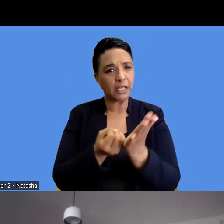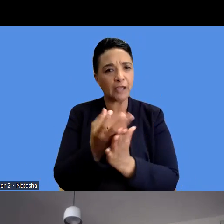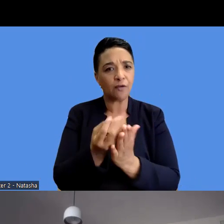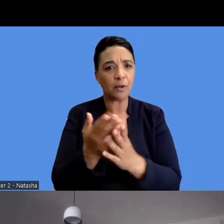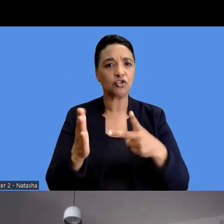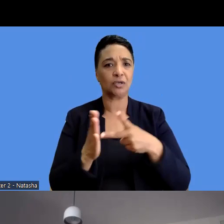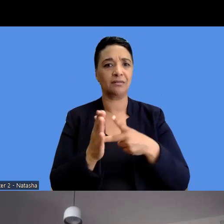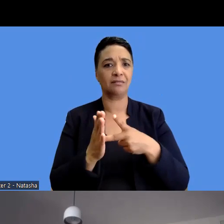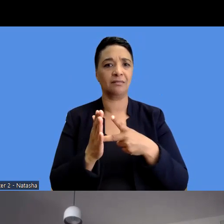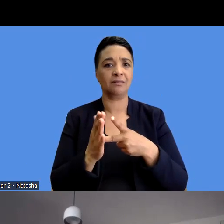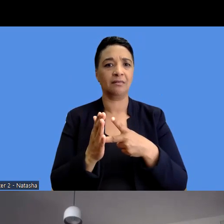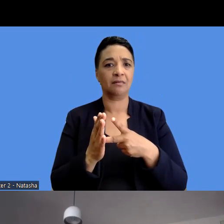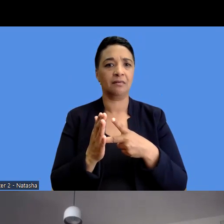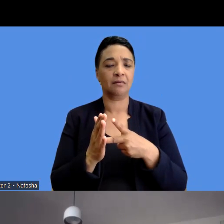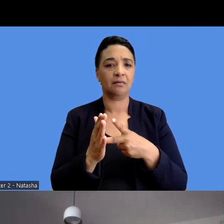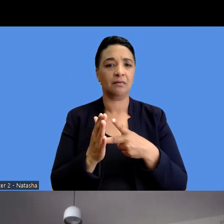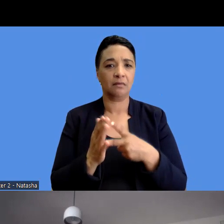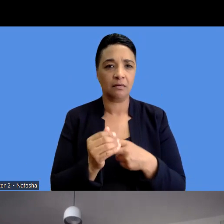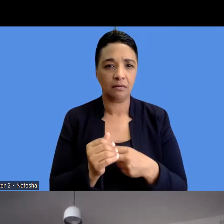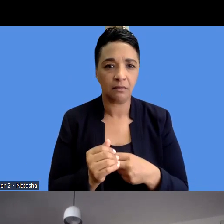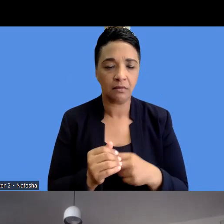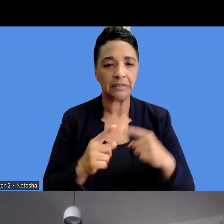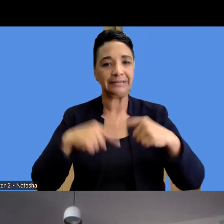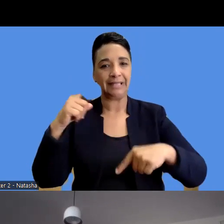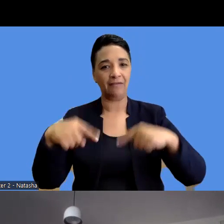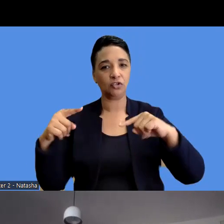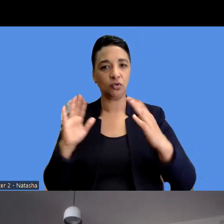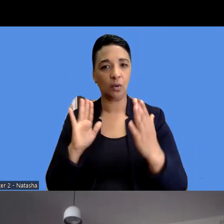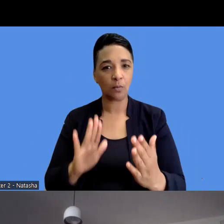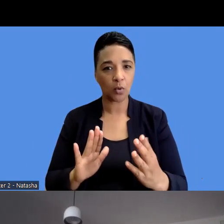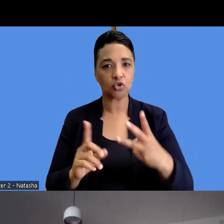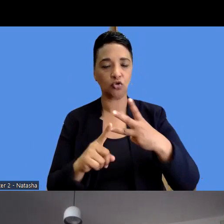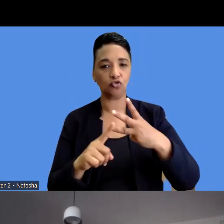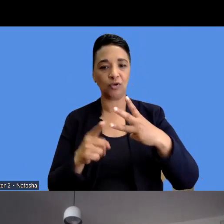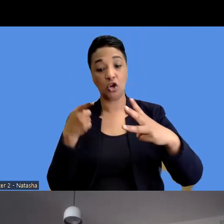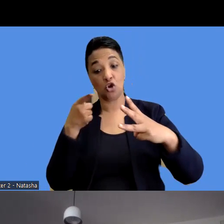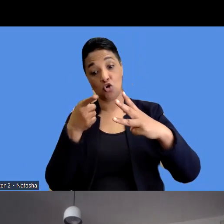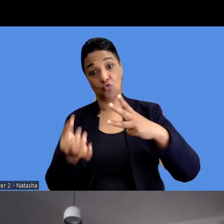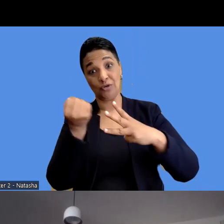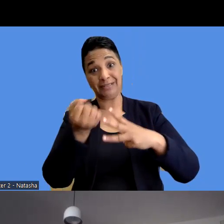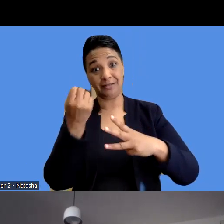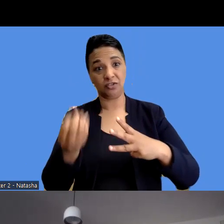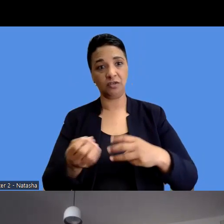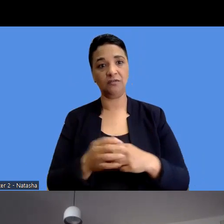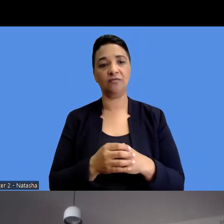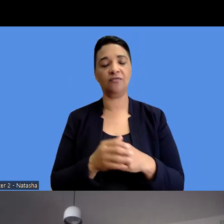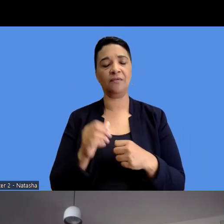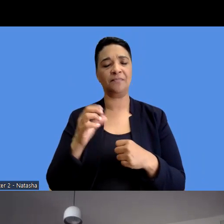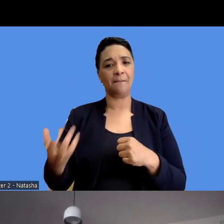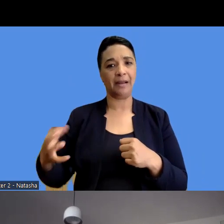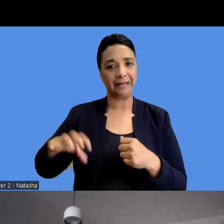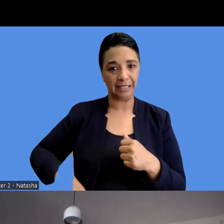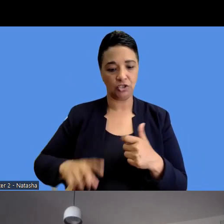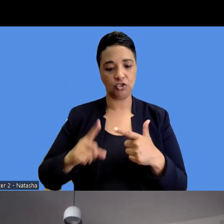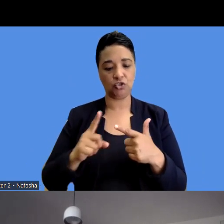and results achieved. And we picked 3 contexts where there were age and disability working groups: Bangladesh, Ukraine, and